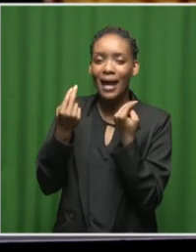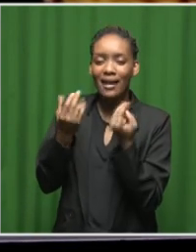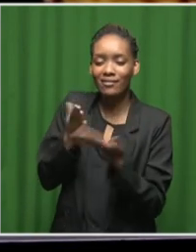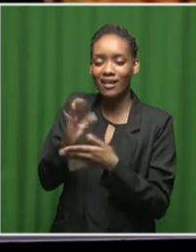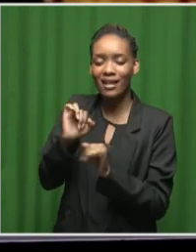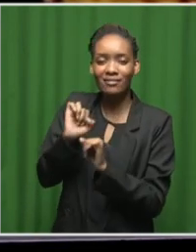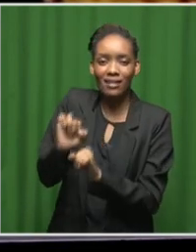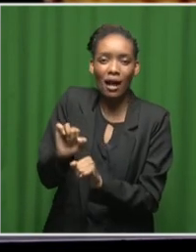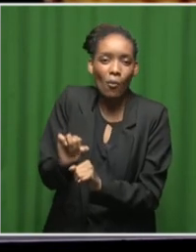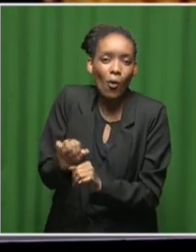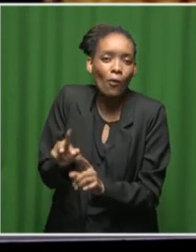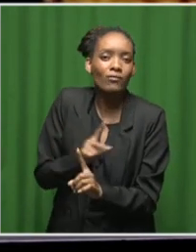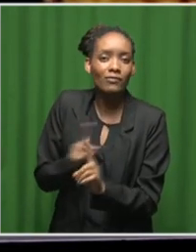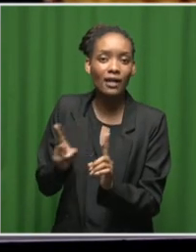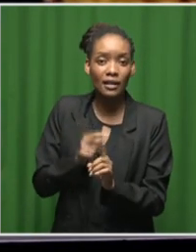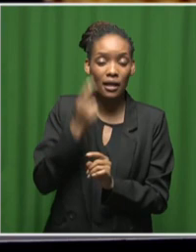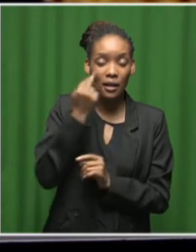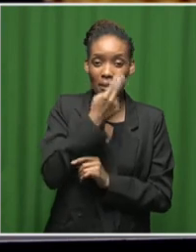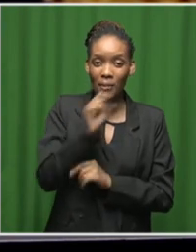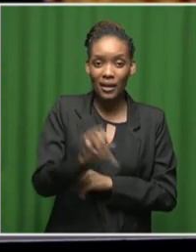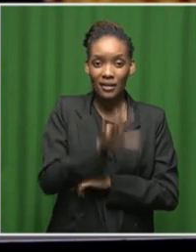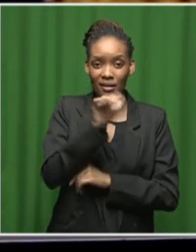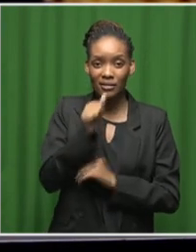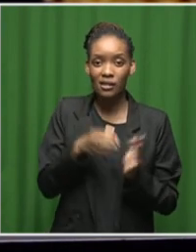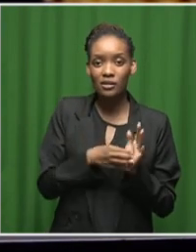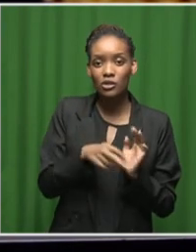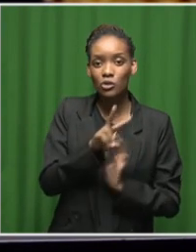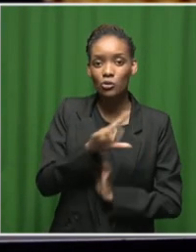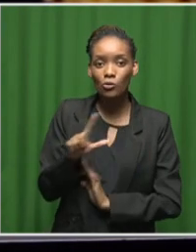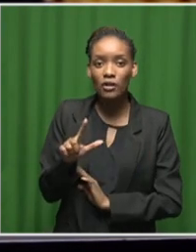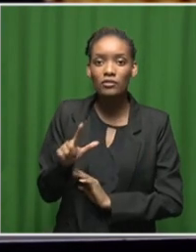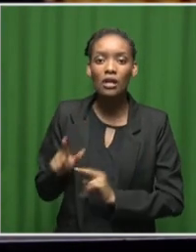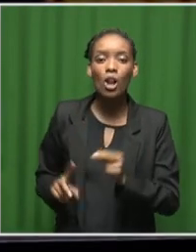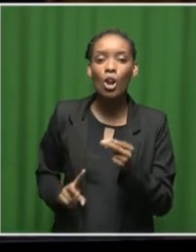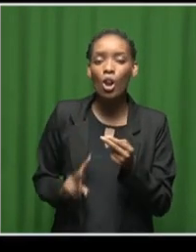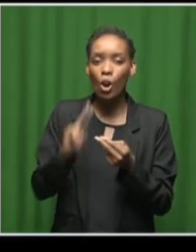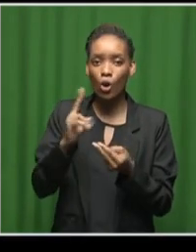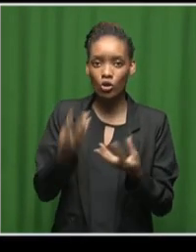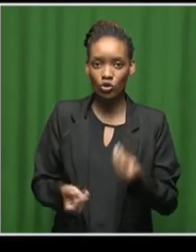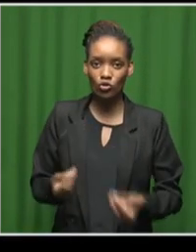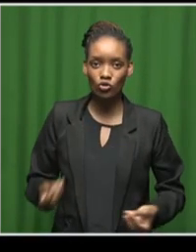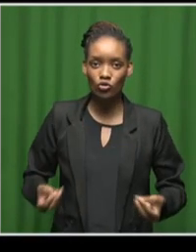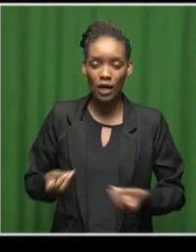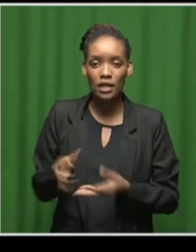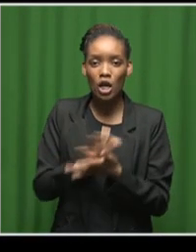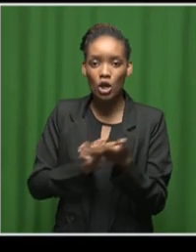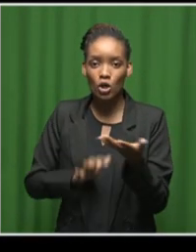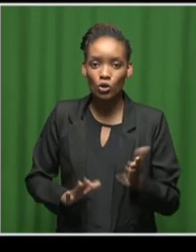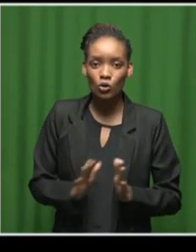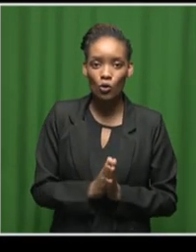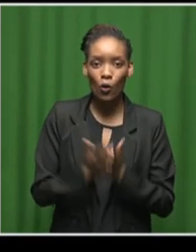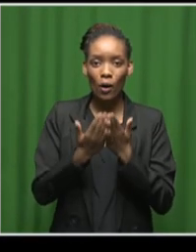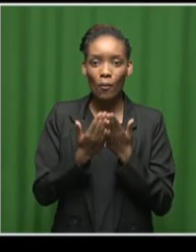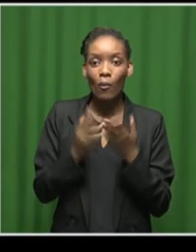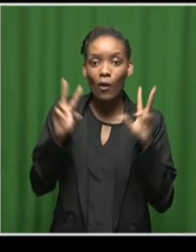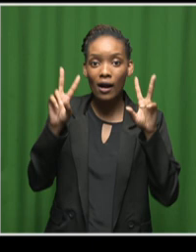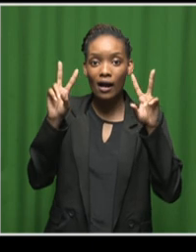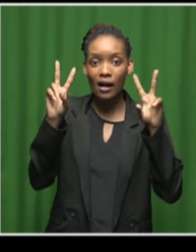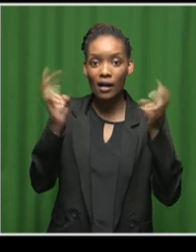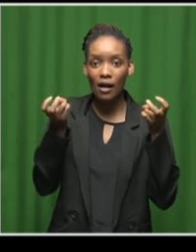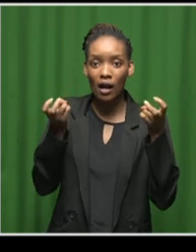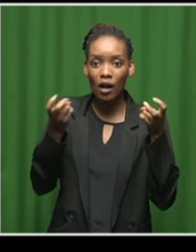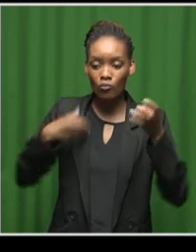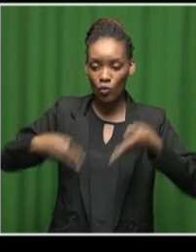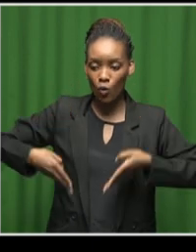persons, Blind SA and Section 27 recently launched a children's storybook entitled Crossing the